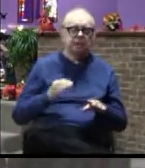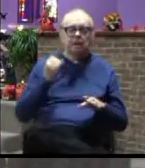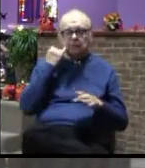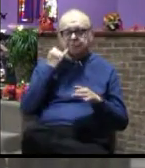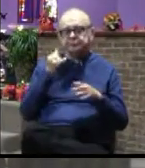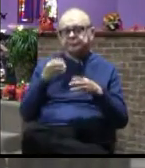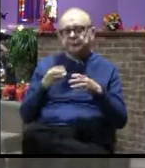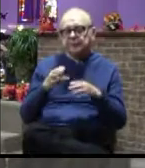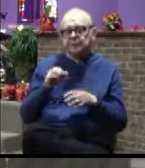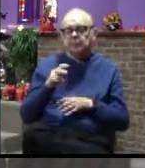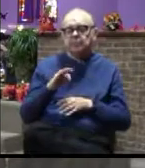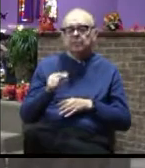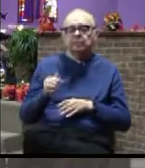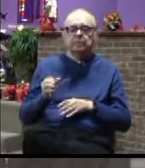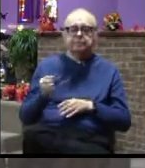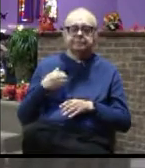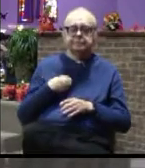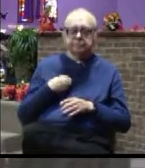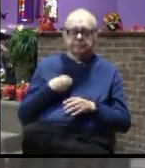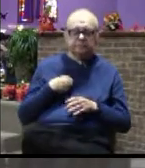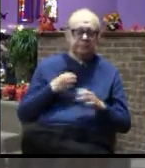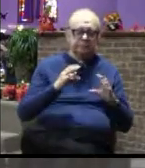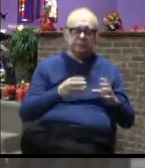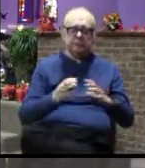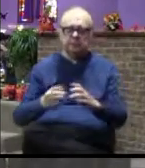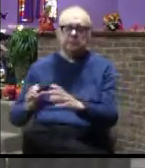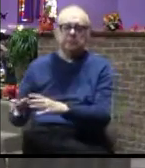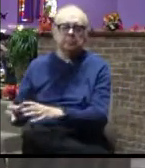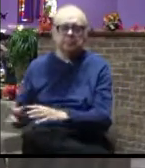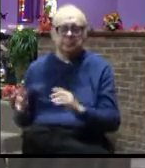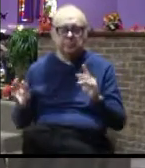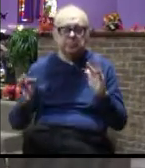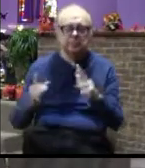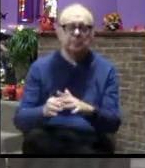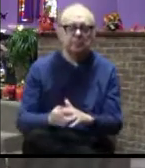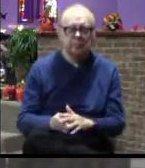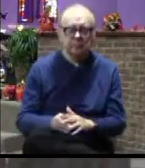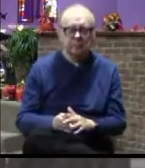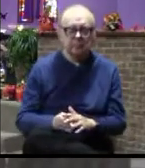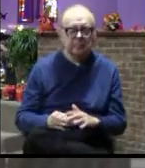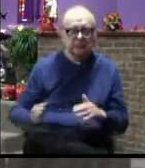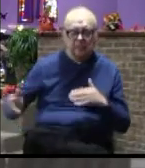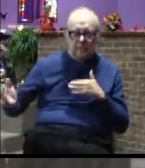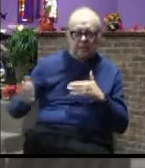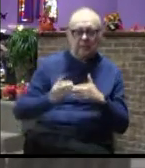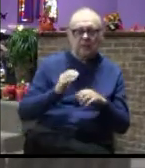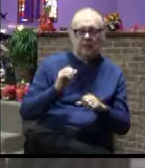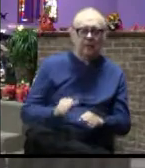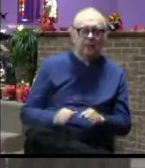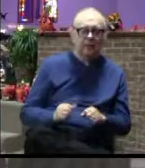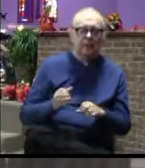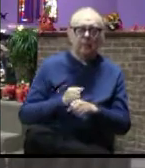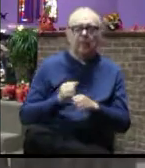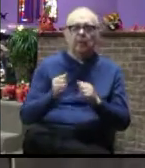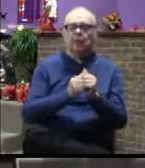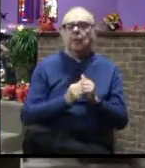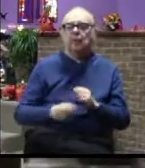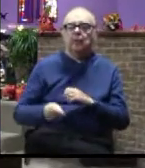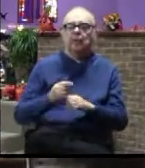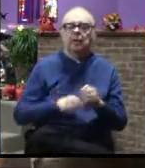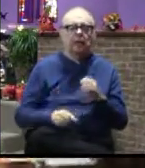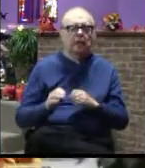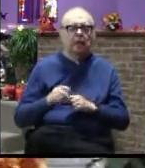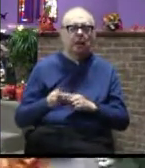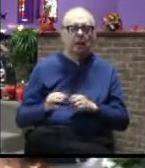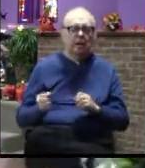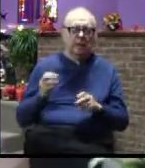if this is the eggs you have a whole bunch of them they just gather around as far as close as they all can get together around these